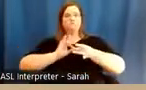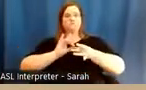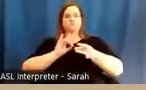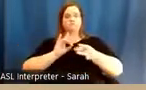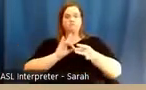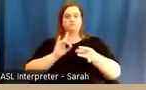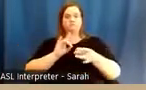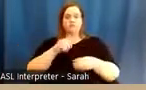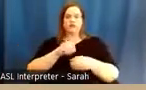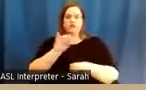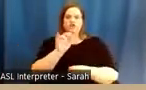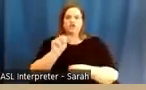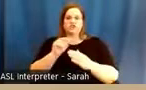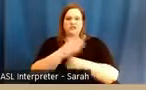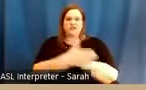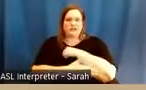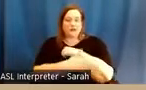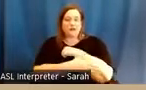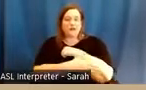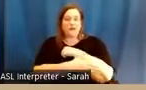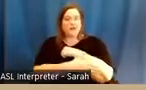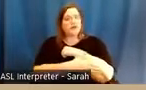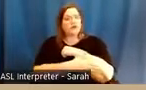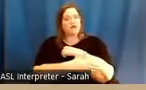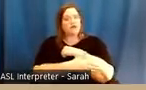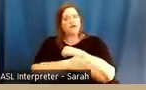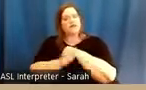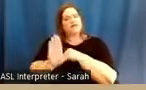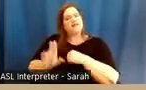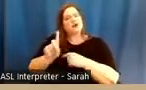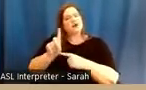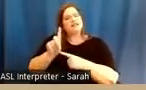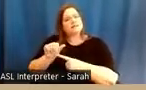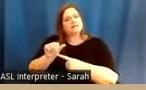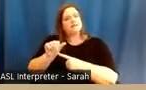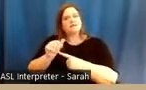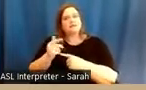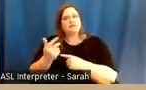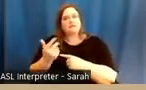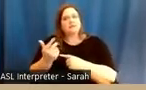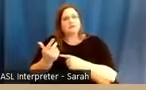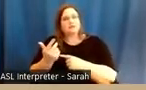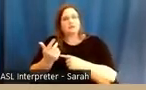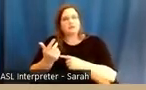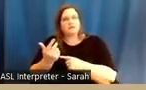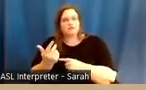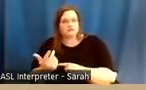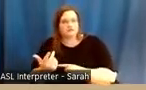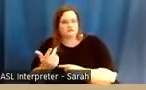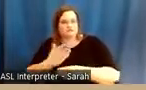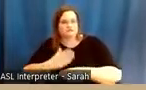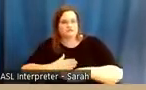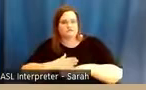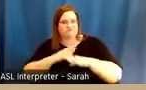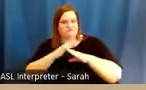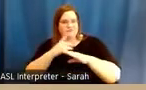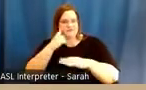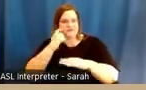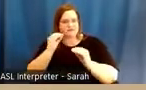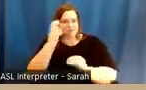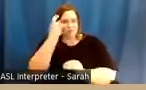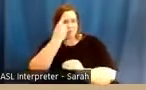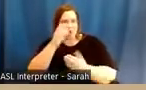County, especially, where their disability did not prevent them from being evicted because of the no cause evictions.